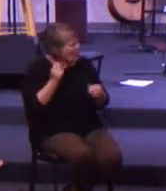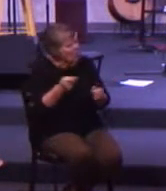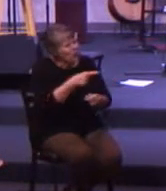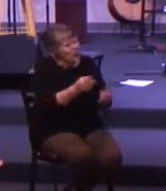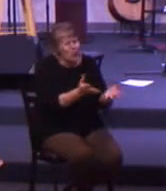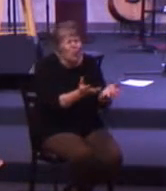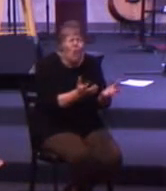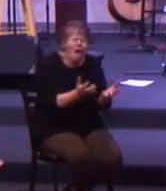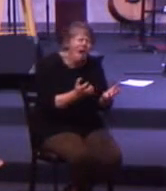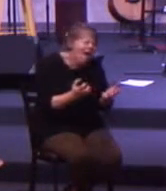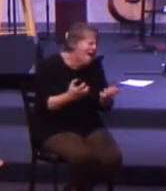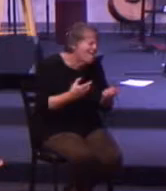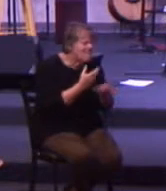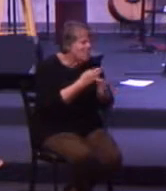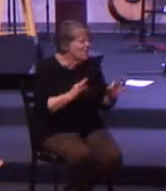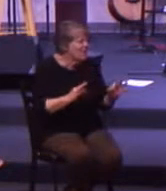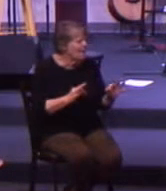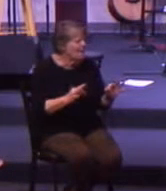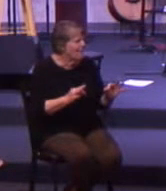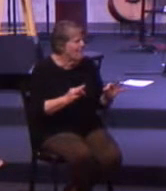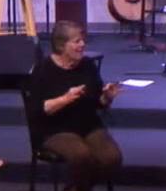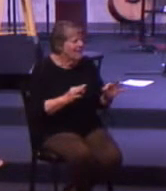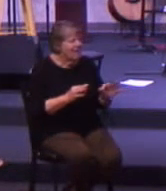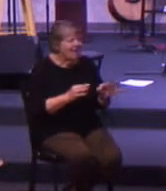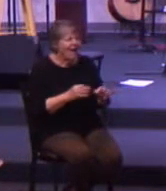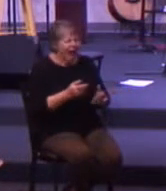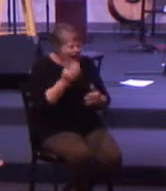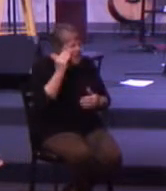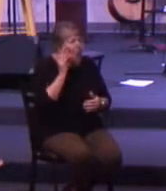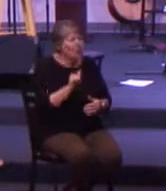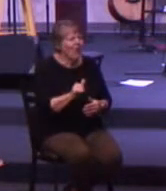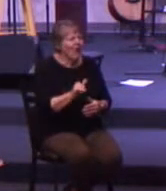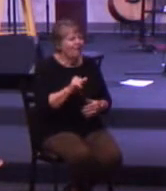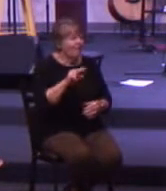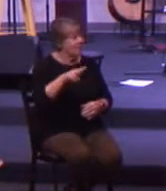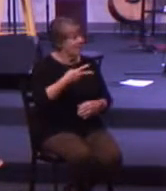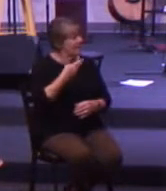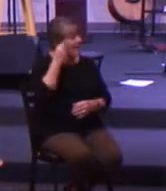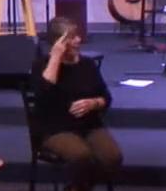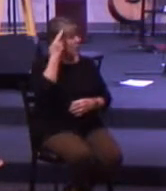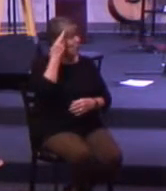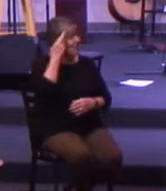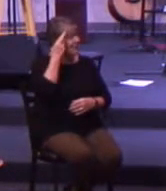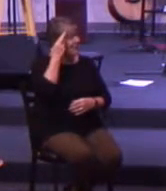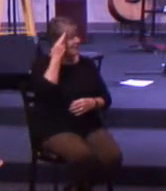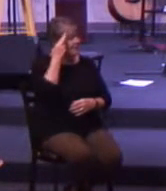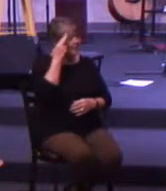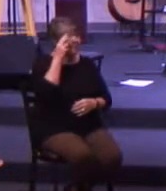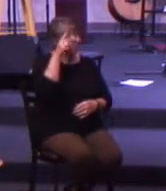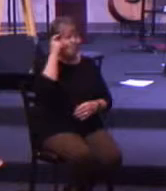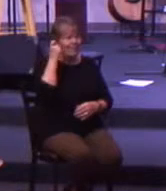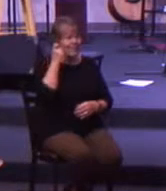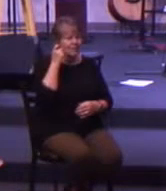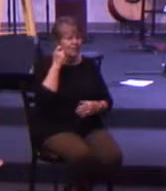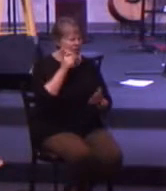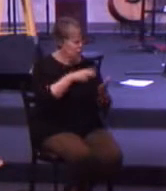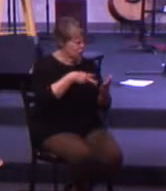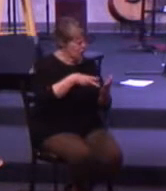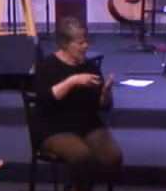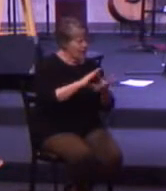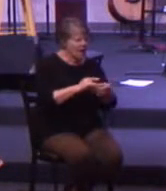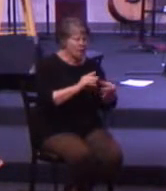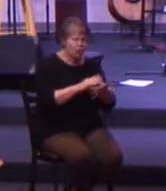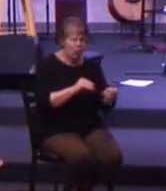desperately want. No matter what it is, that's what you want. And I know that for a second reason, because seeing that in the story of the Exodus